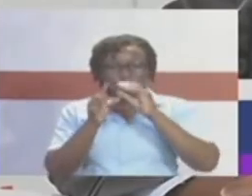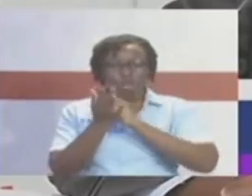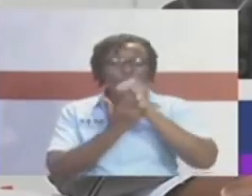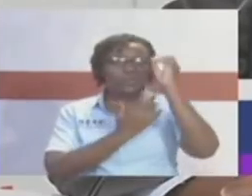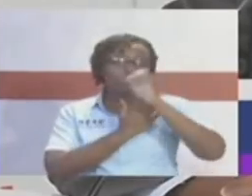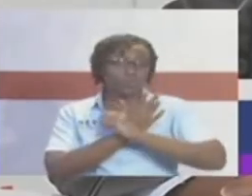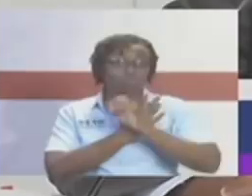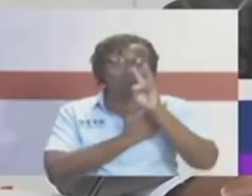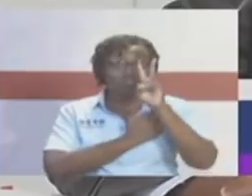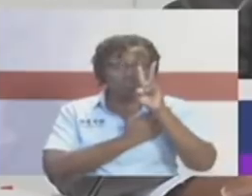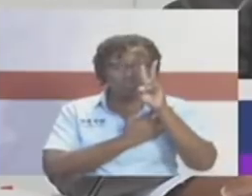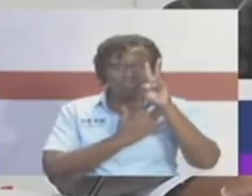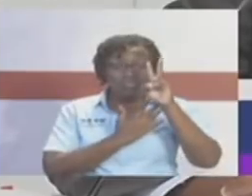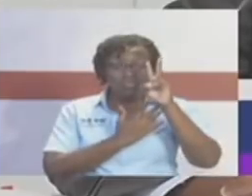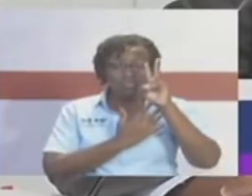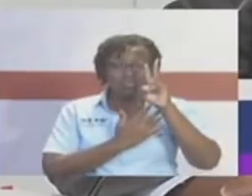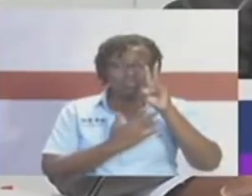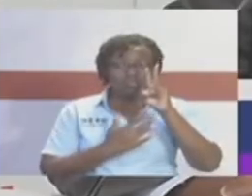accommodated